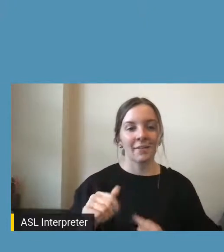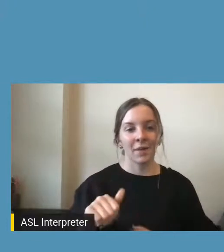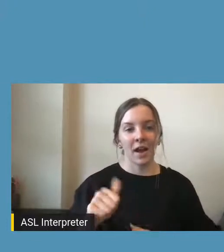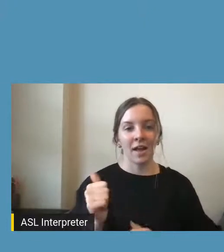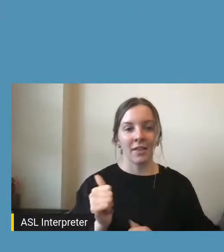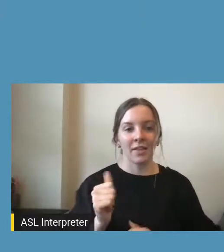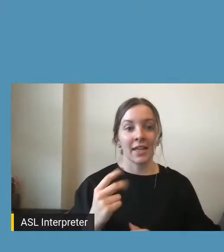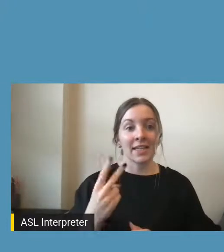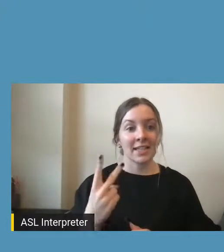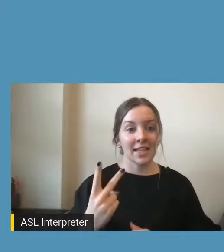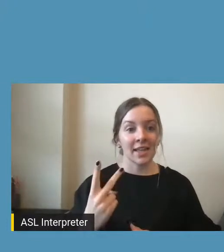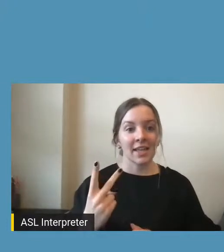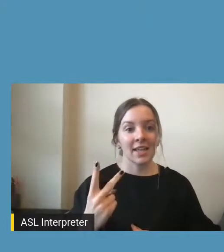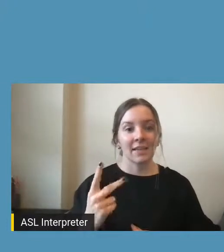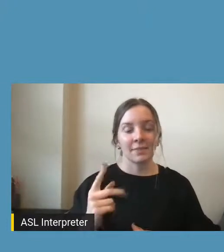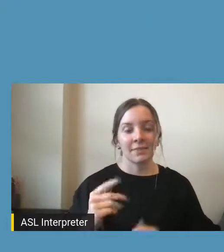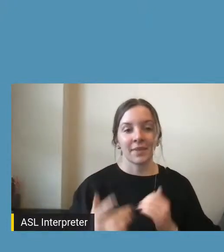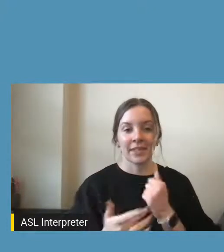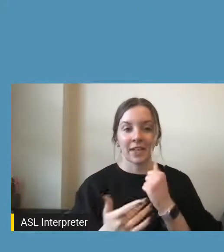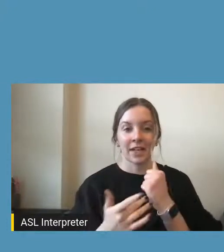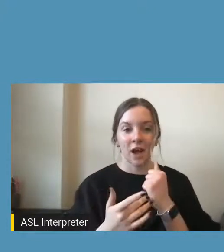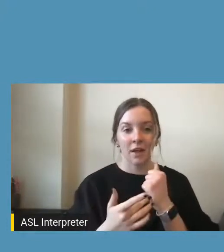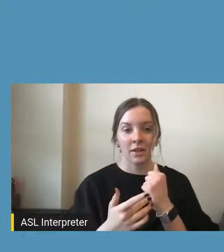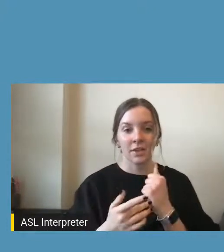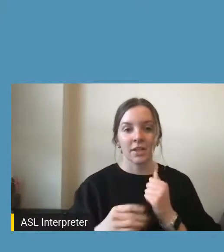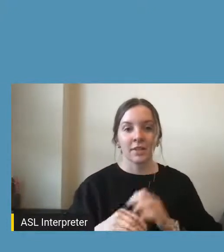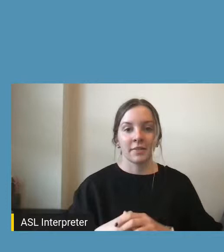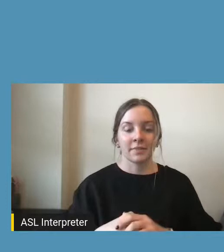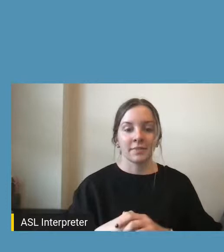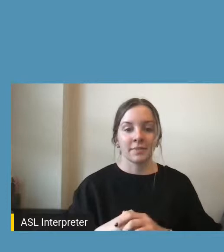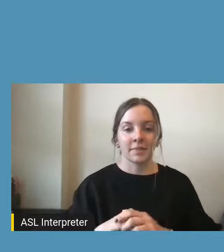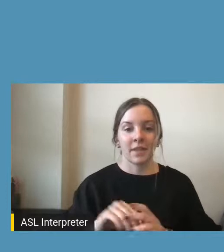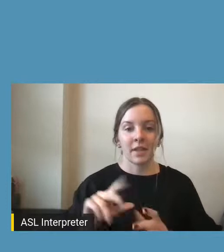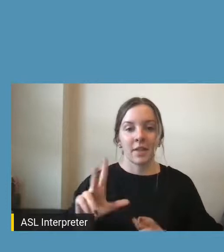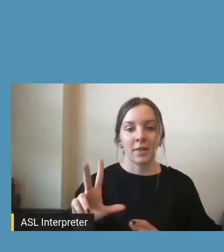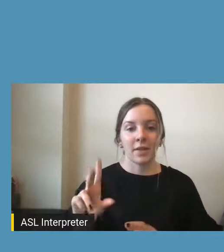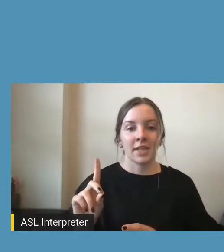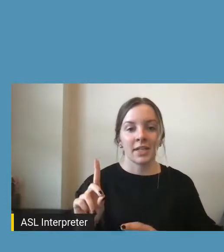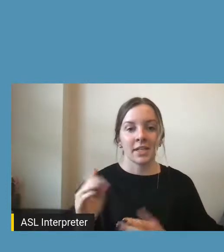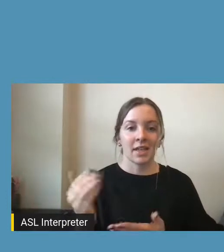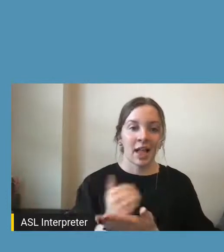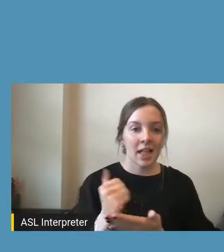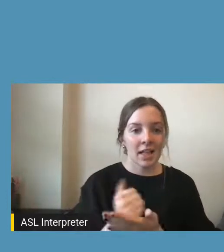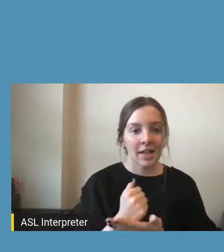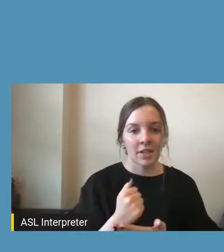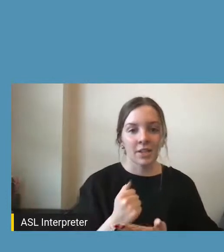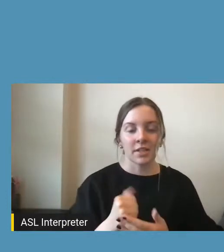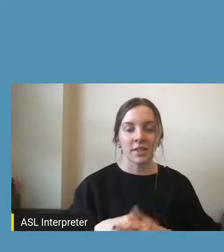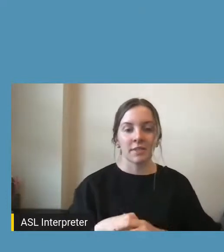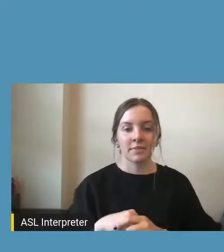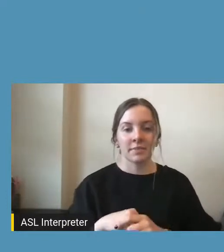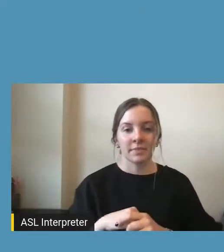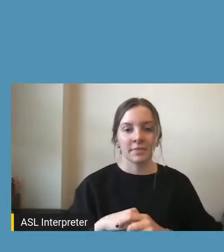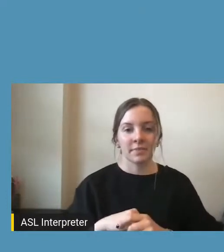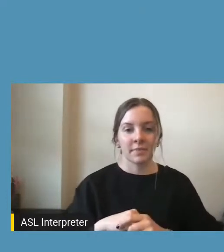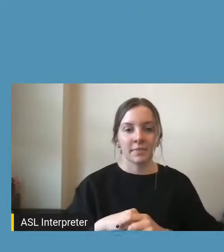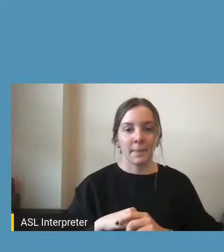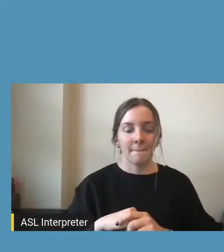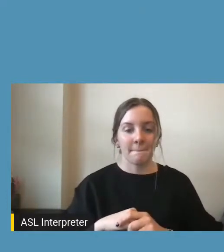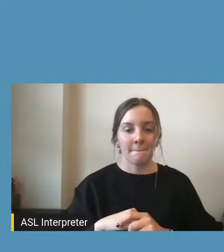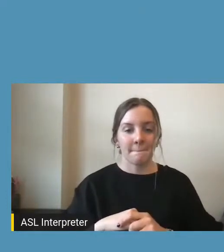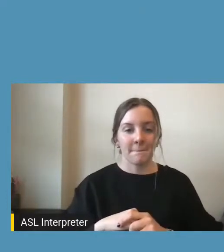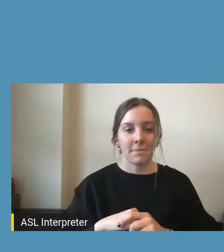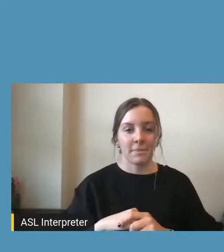module on image-based approaches to 3D collections, presented by Carla Schroeder and Martin Lum of the Cultural Heritage Imaging